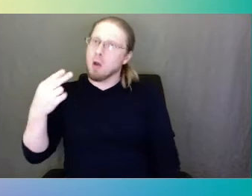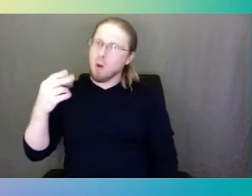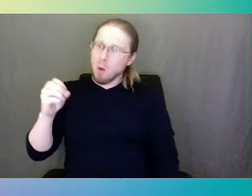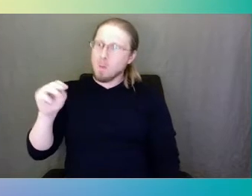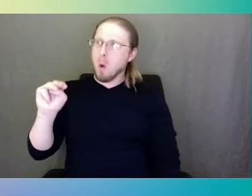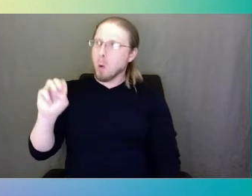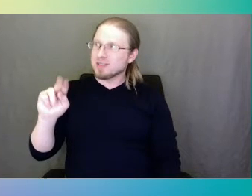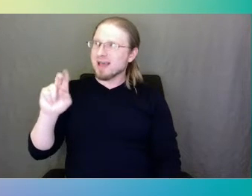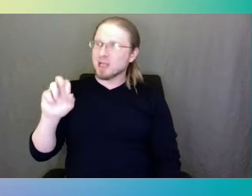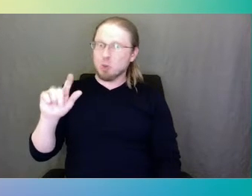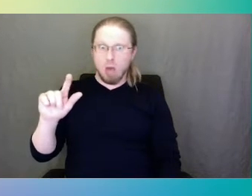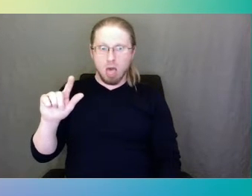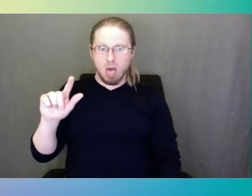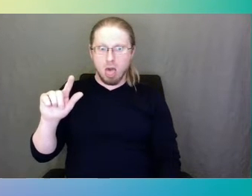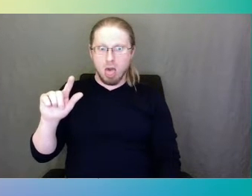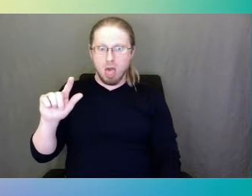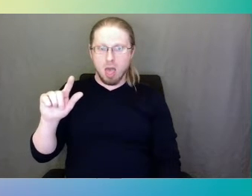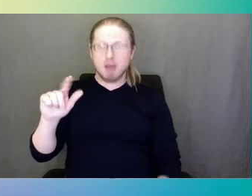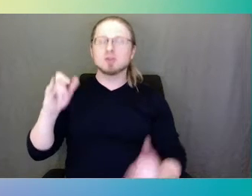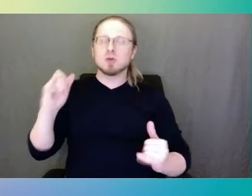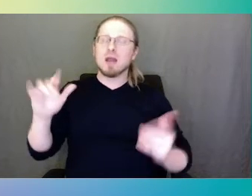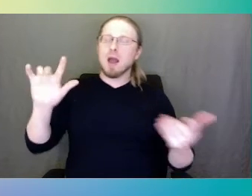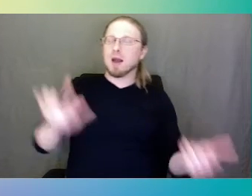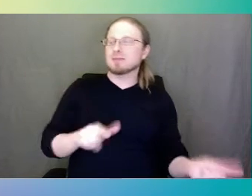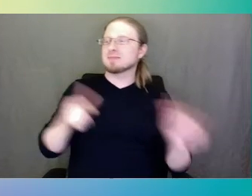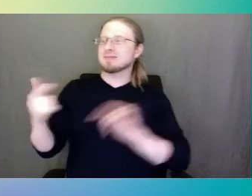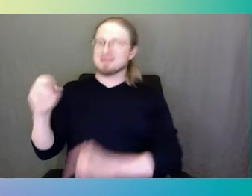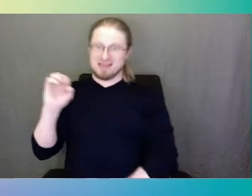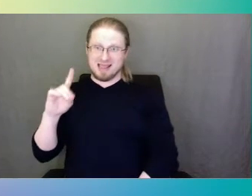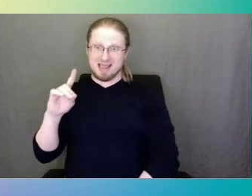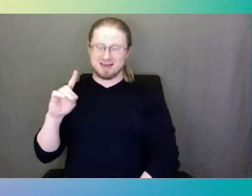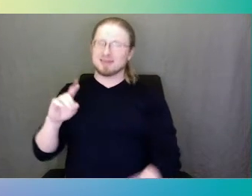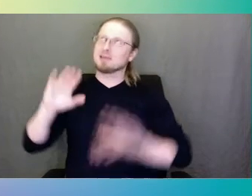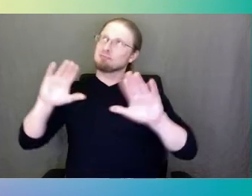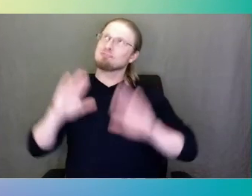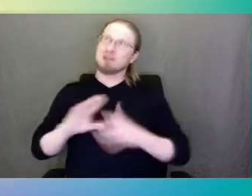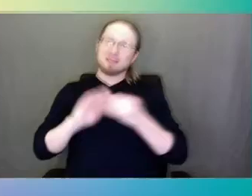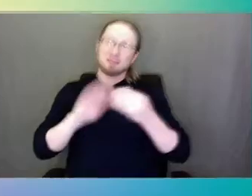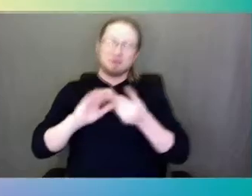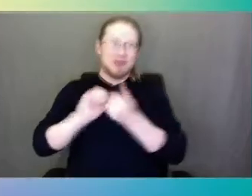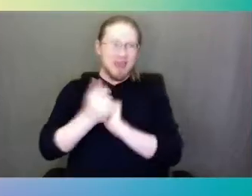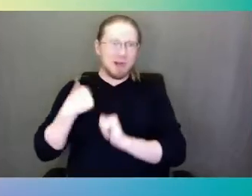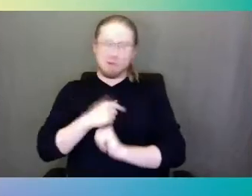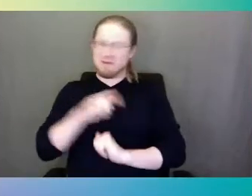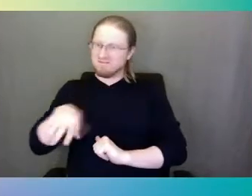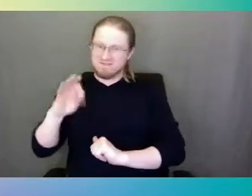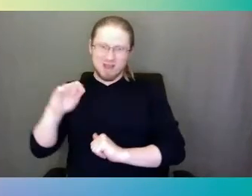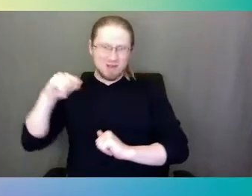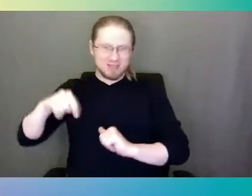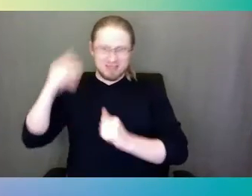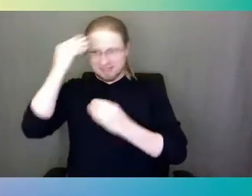again to tell, this is a great story to tell how we found out all this information. Ed.